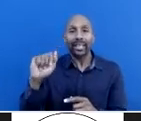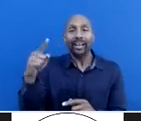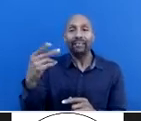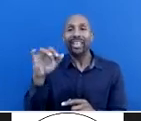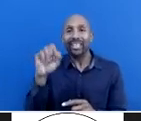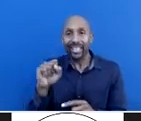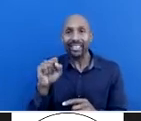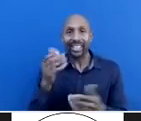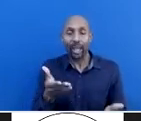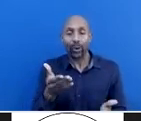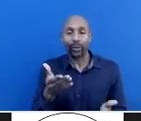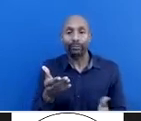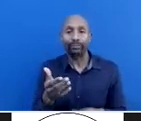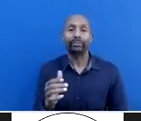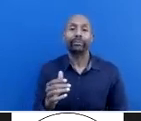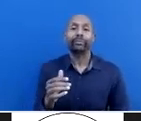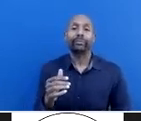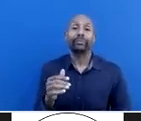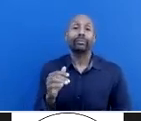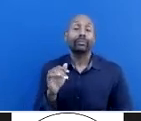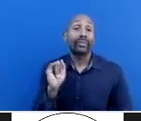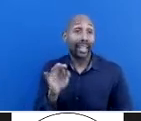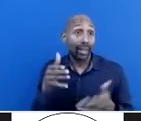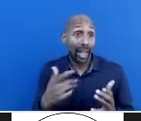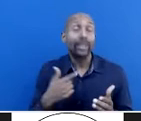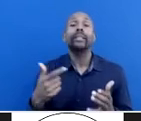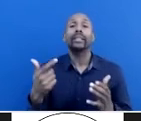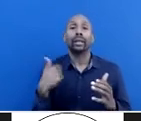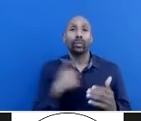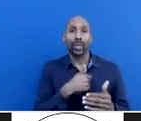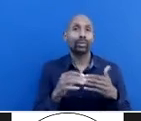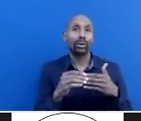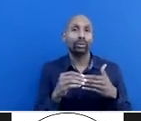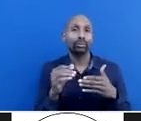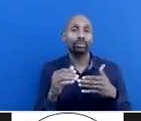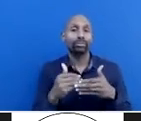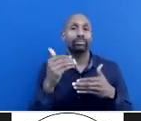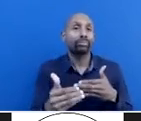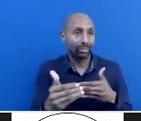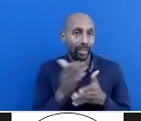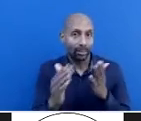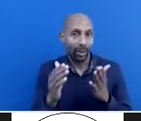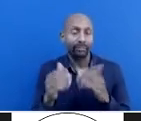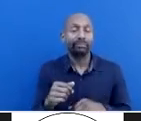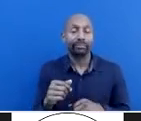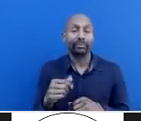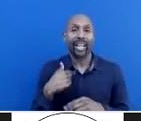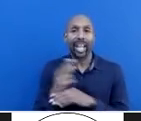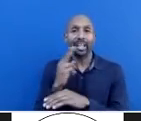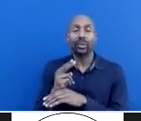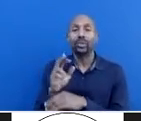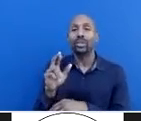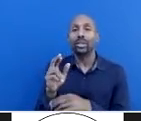shout as the way of framing because the cultural work that goes into